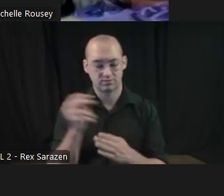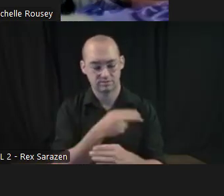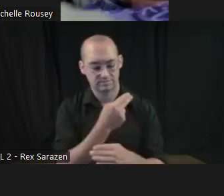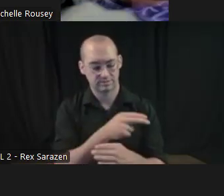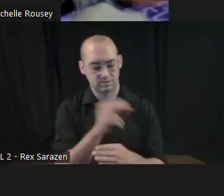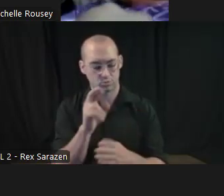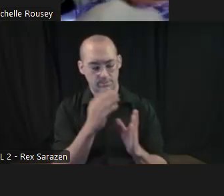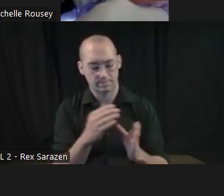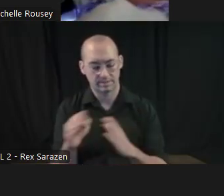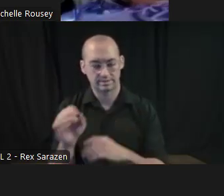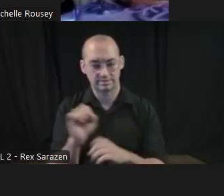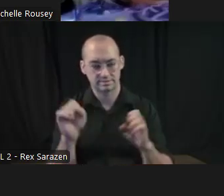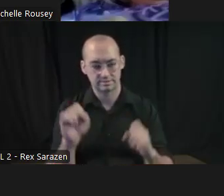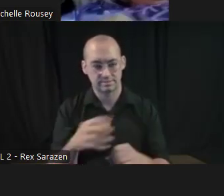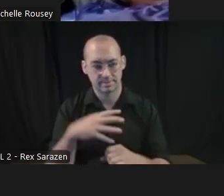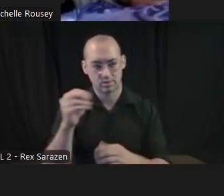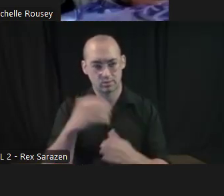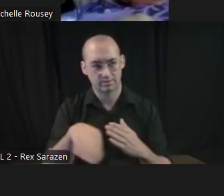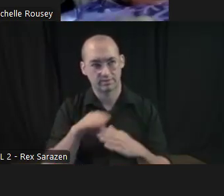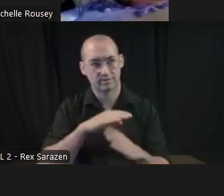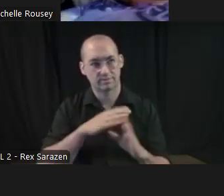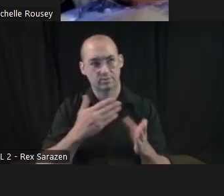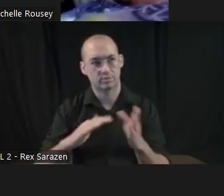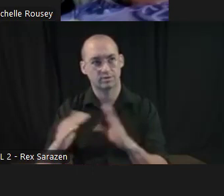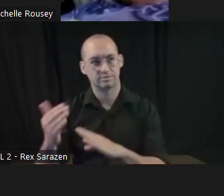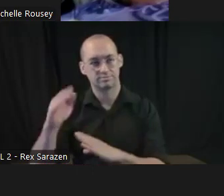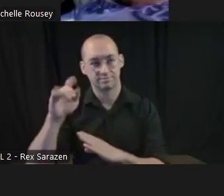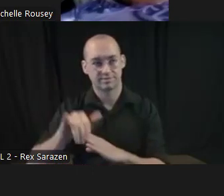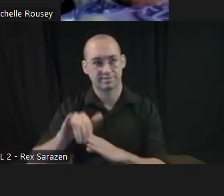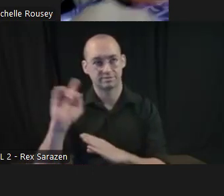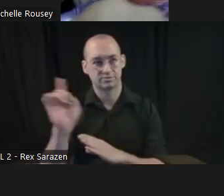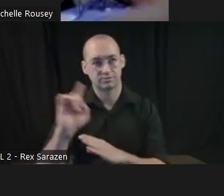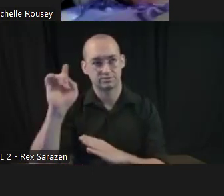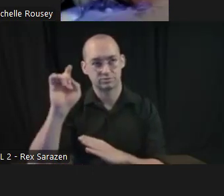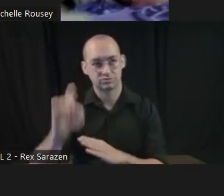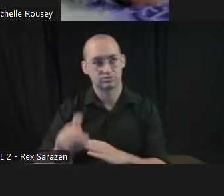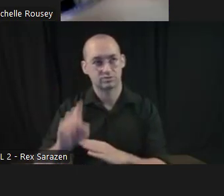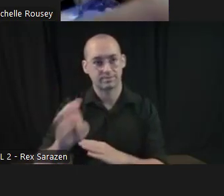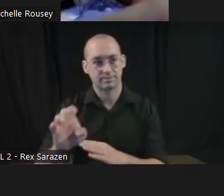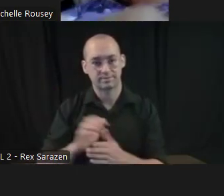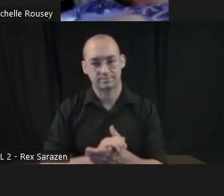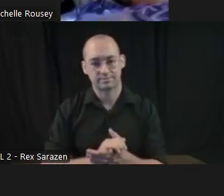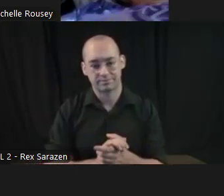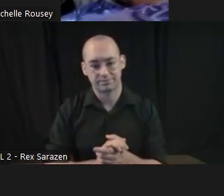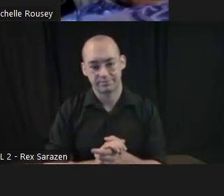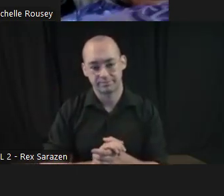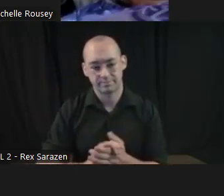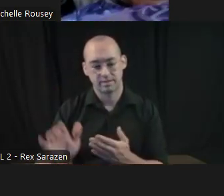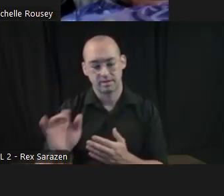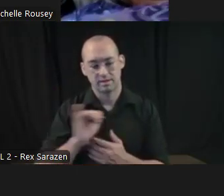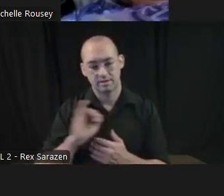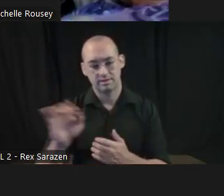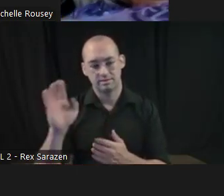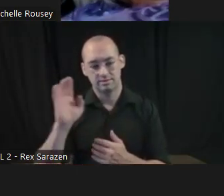system and out in the communities, which is where they should really be located. So, I just need